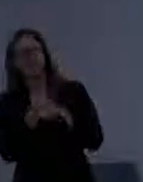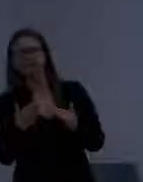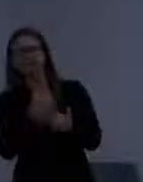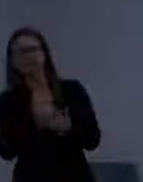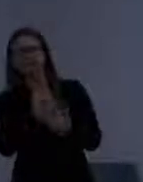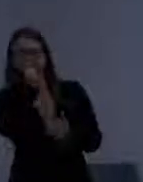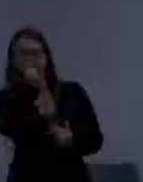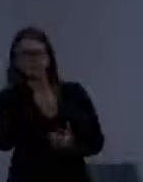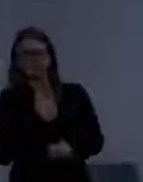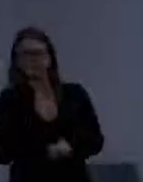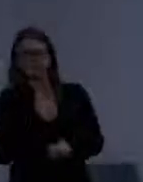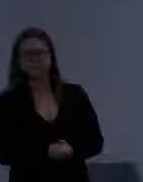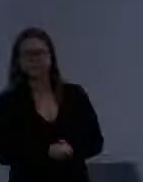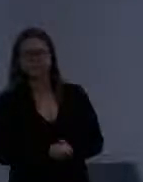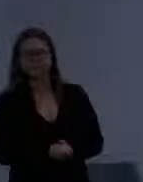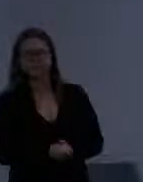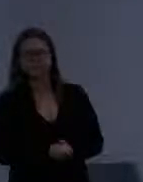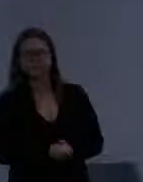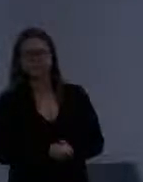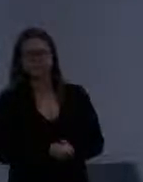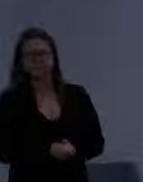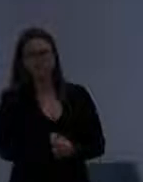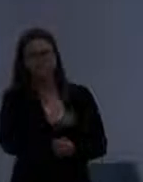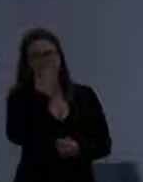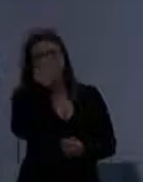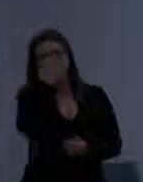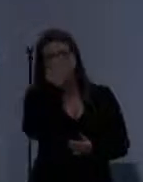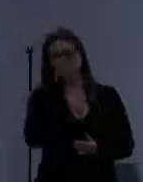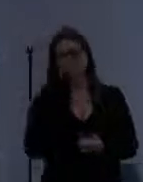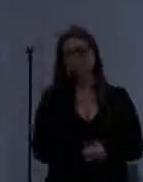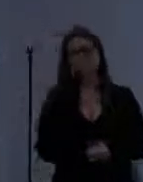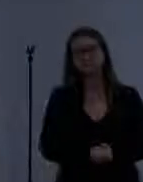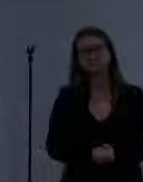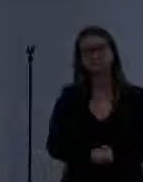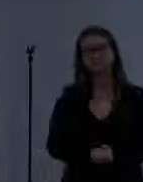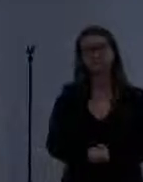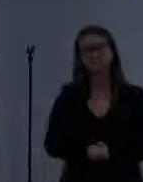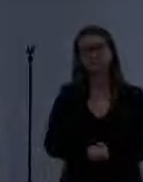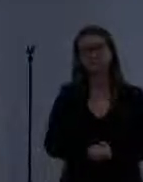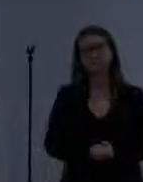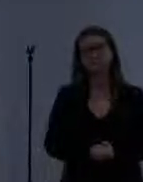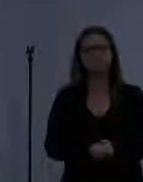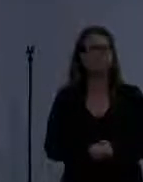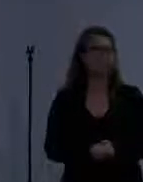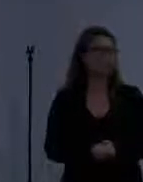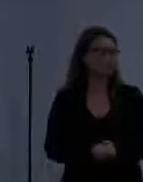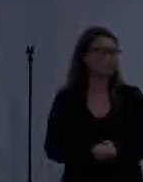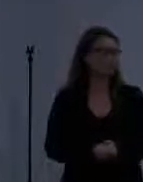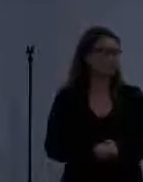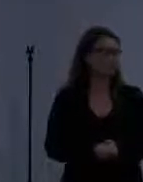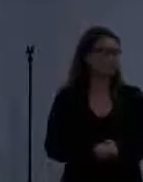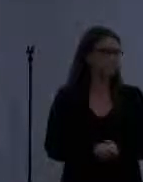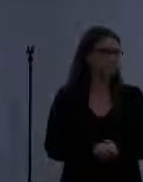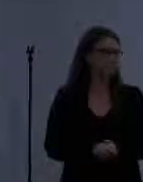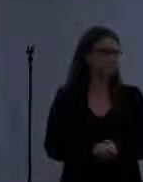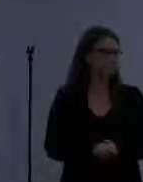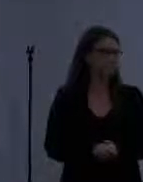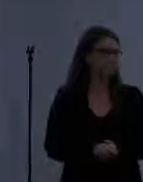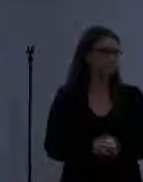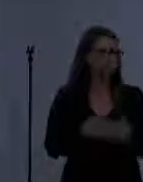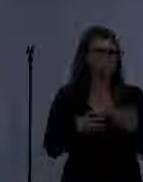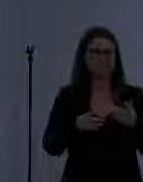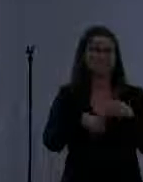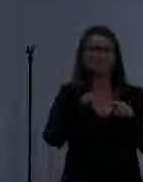So I did want to just talk a bit about how you can find out more about the Code